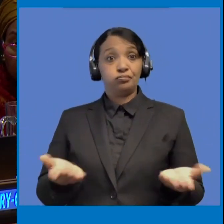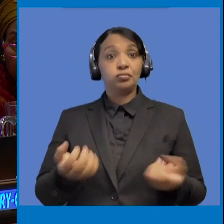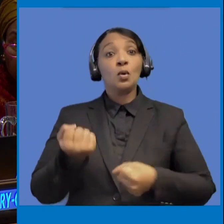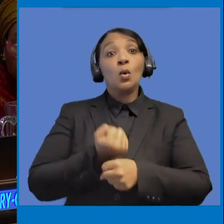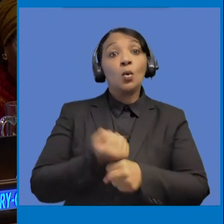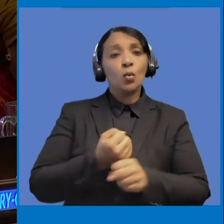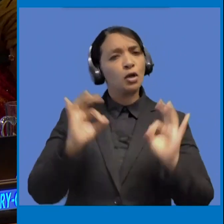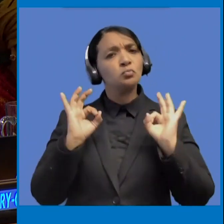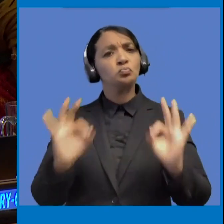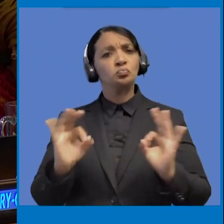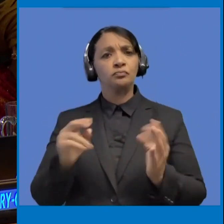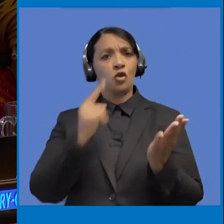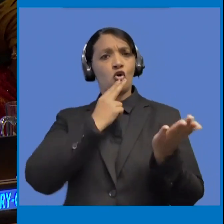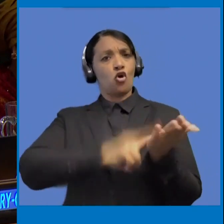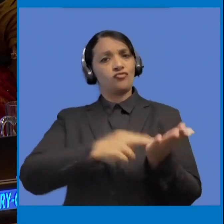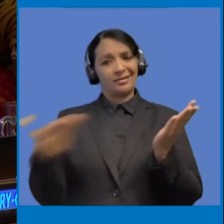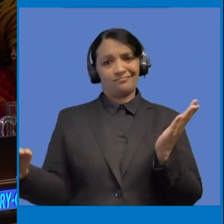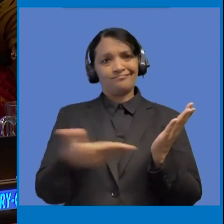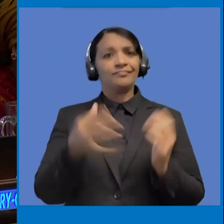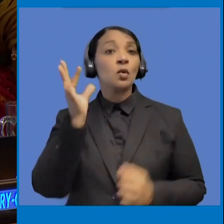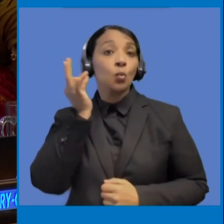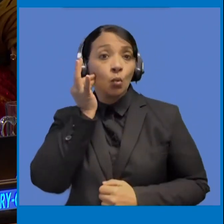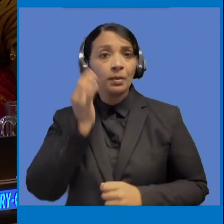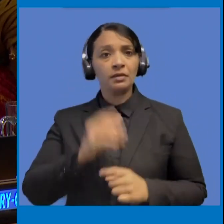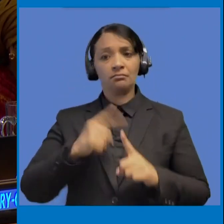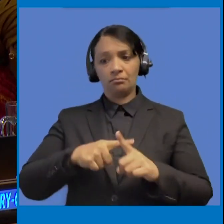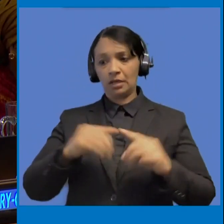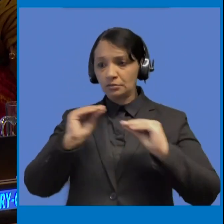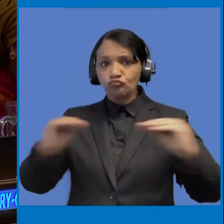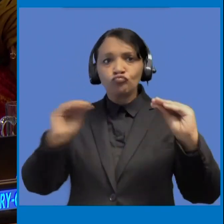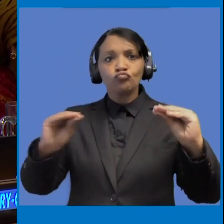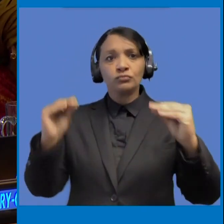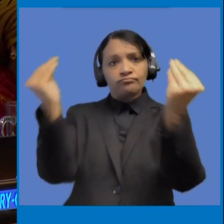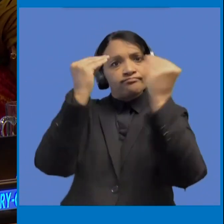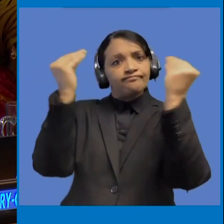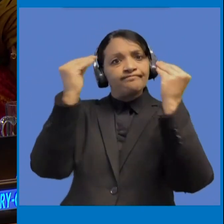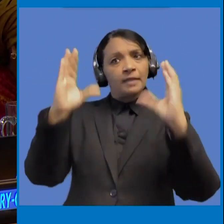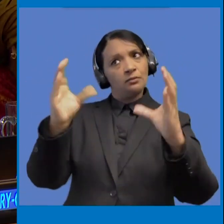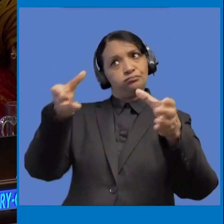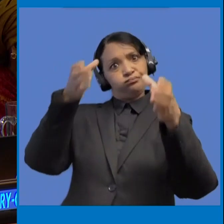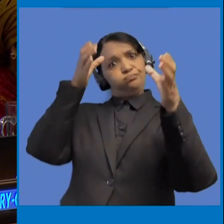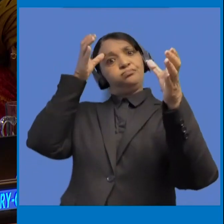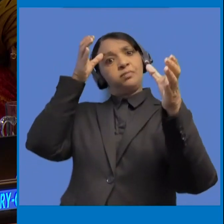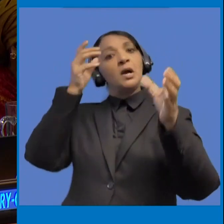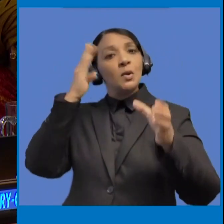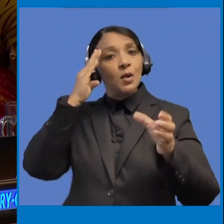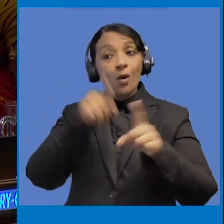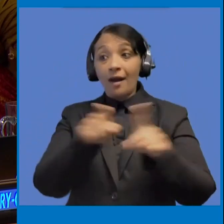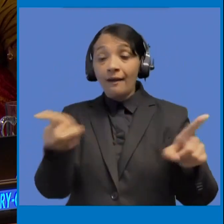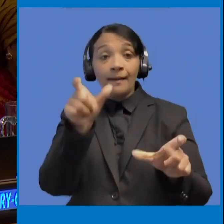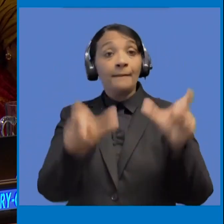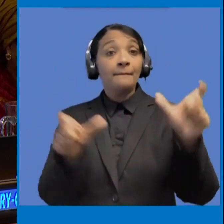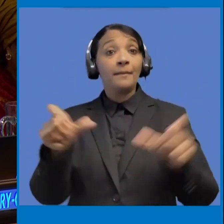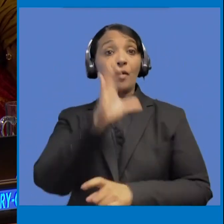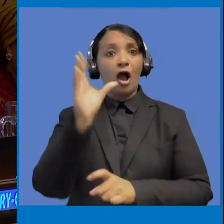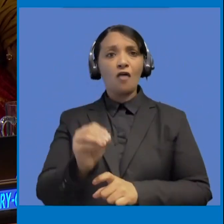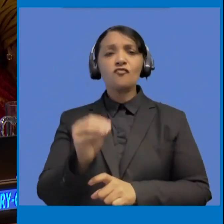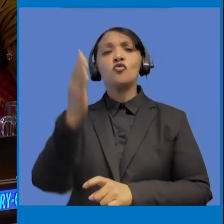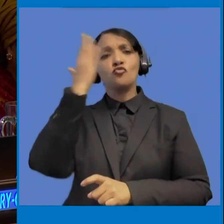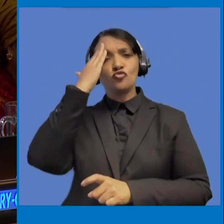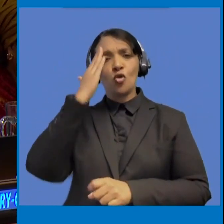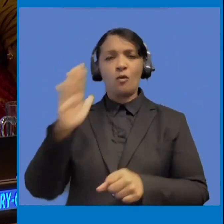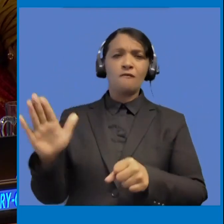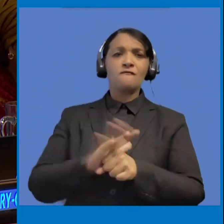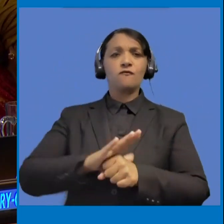promoting education, training, and lifelong learning is the best way to ensure Africa's people fully contribute to